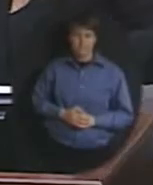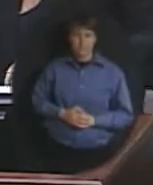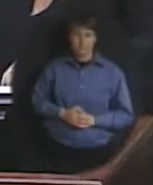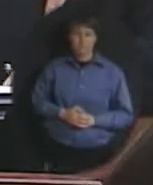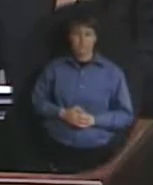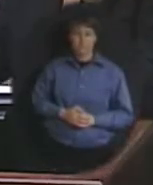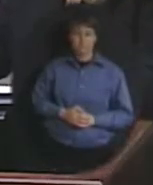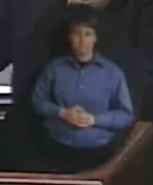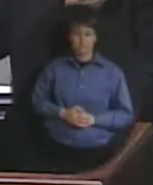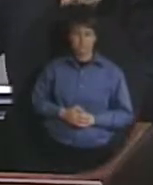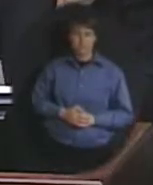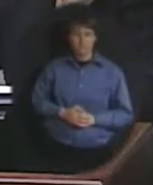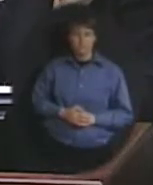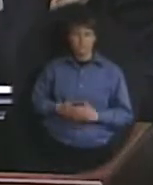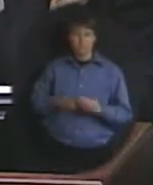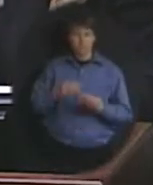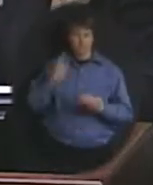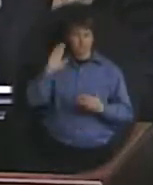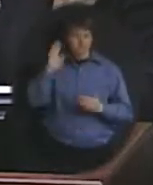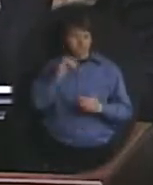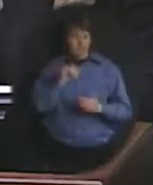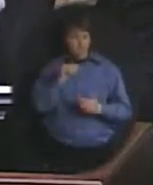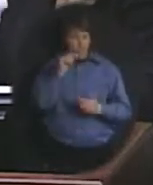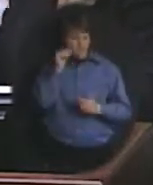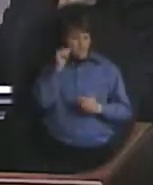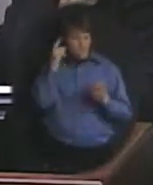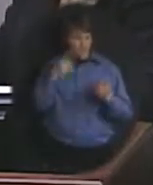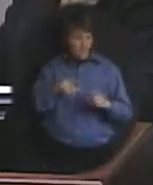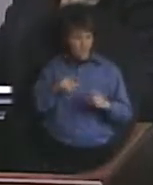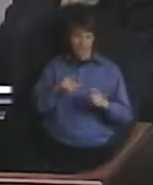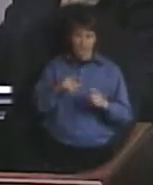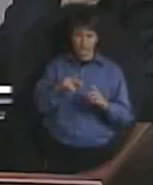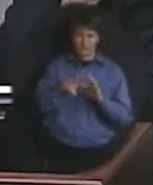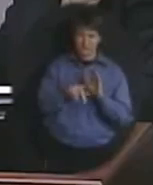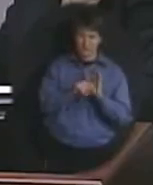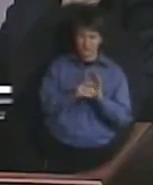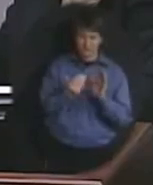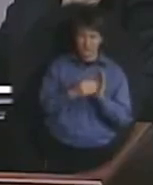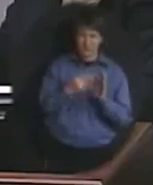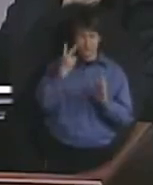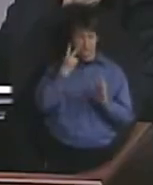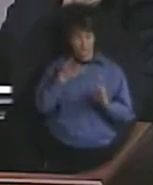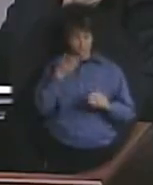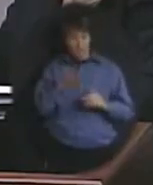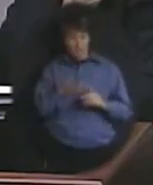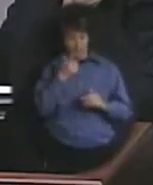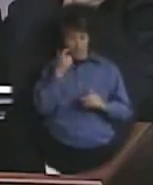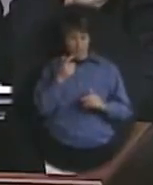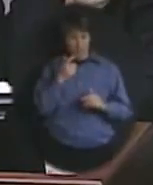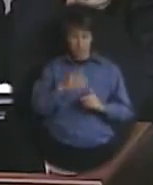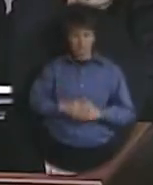And while it almost seems like yesterday, and yet it seems like... It brought tears to my eyes just seeing him out there, because...